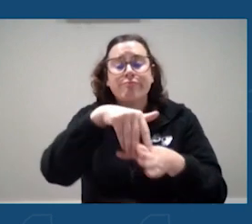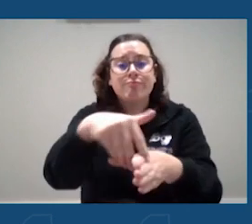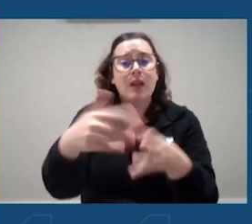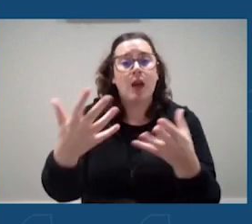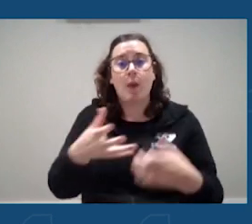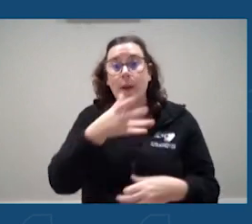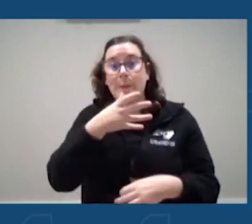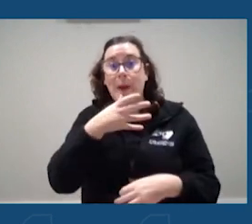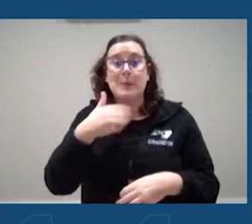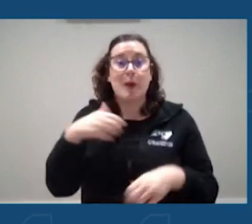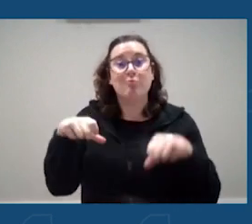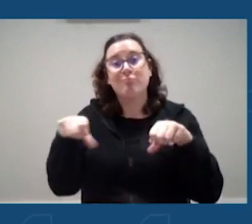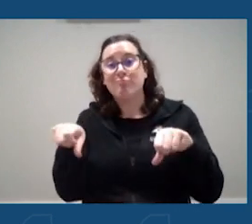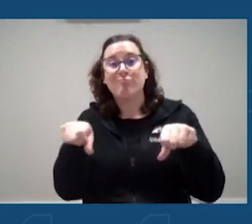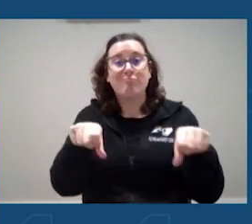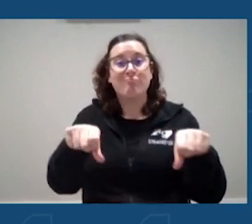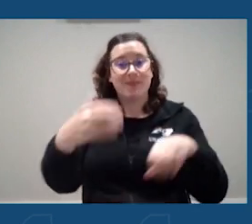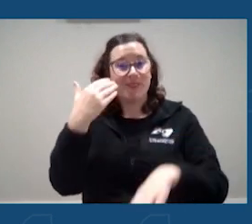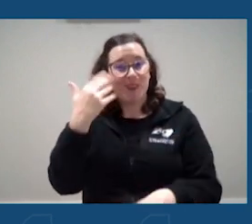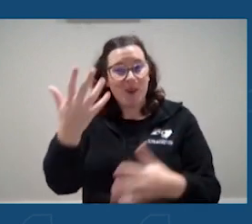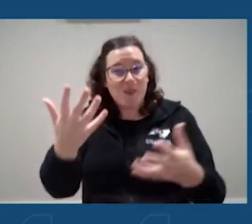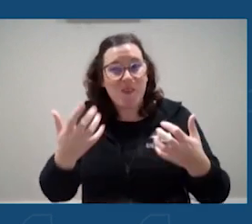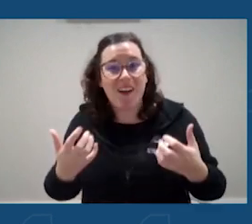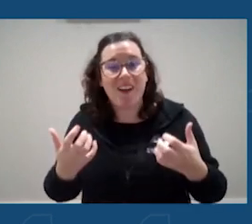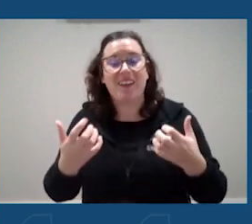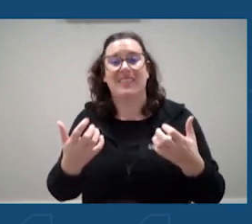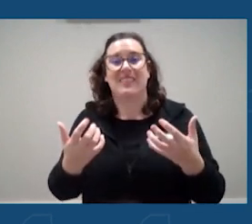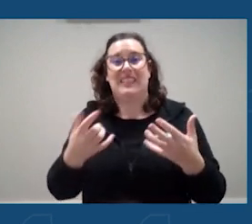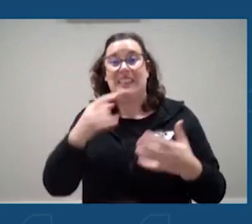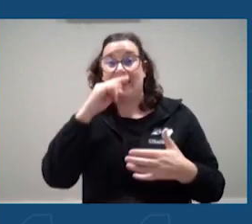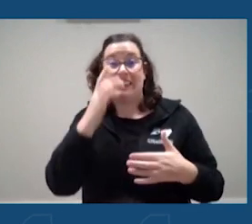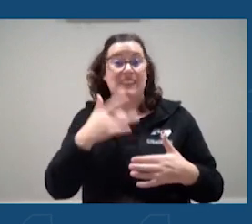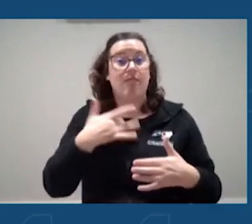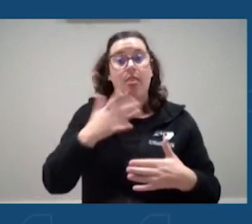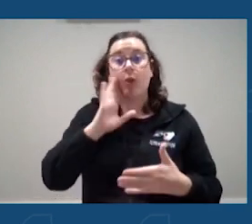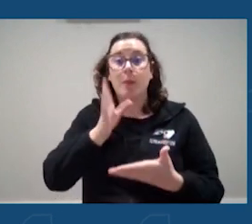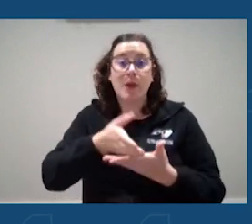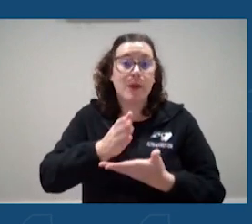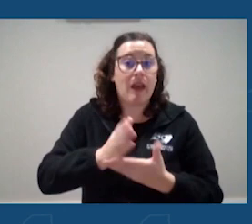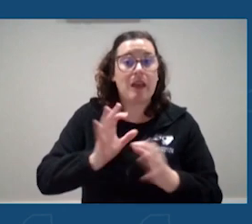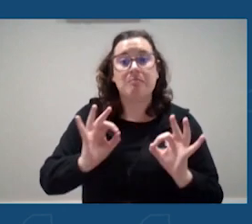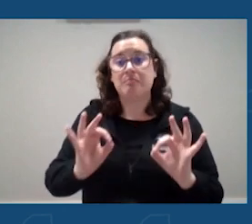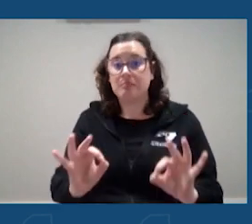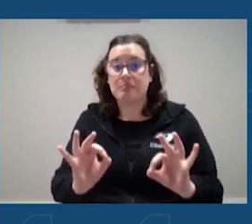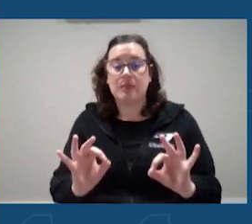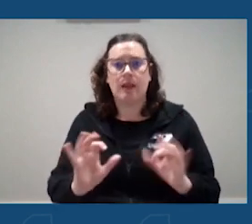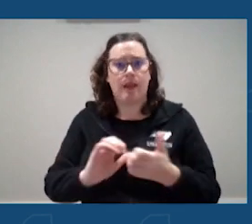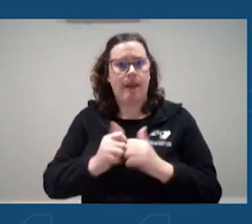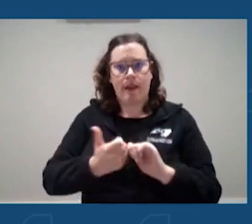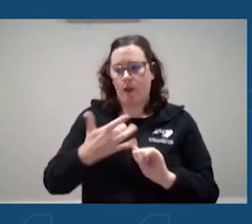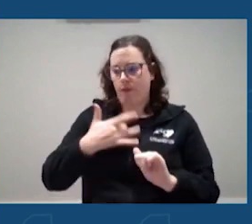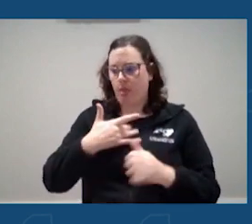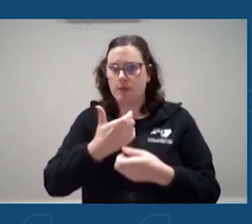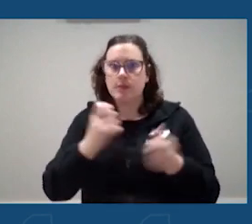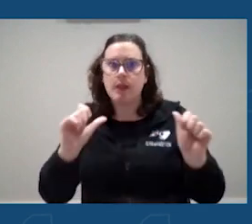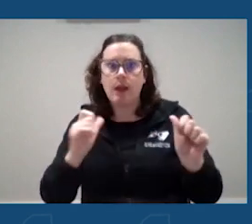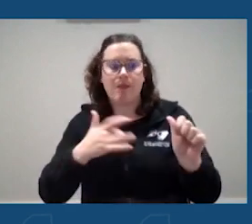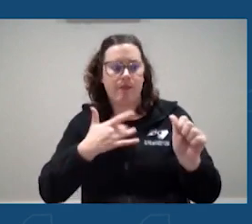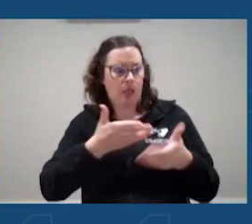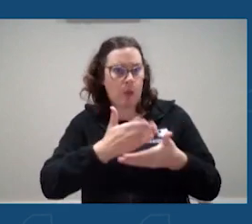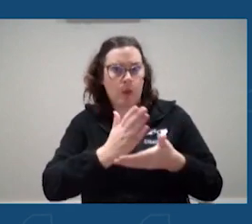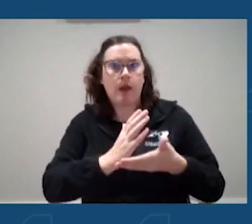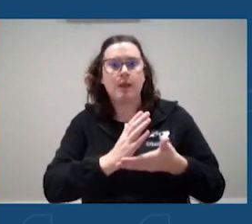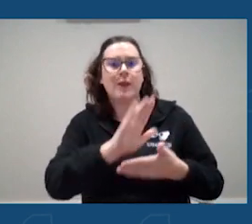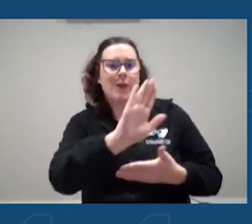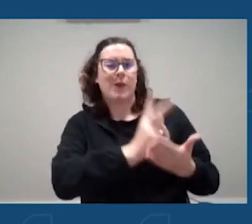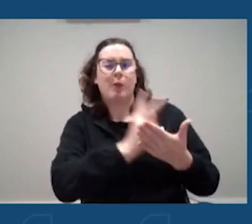push strollers. I want kids to just feel like they're gonna be okay. And how are they gonna feel okay? Programs like